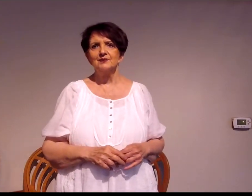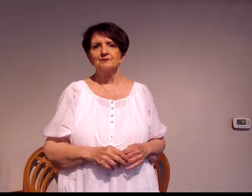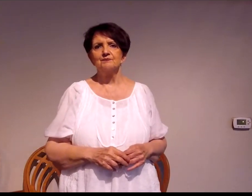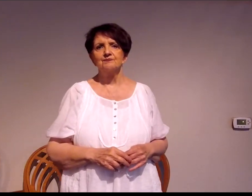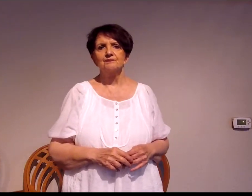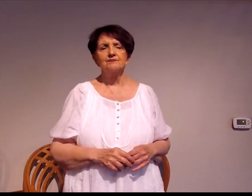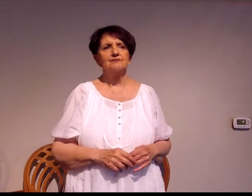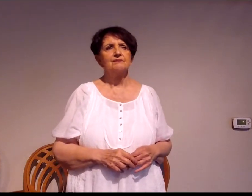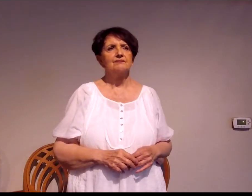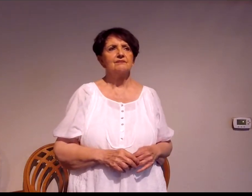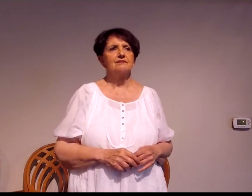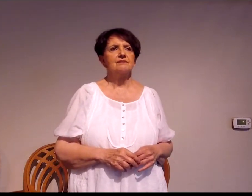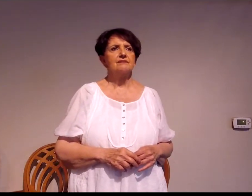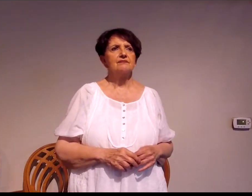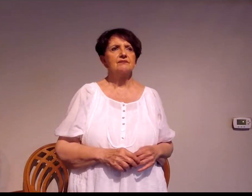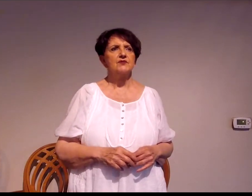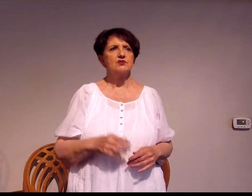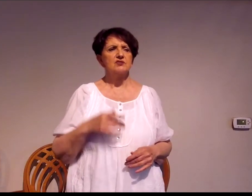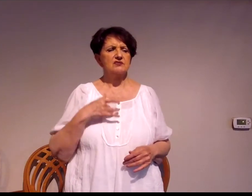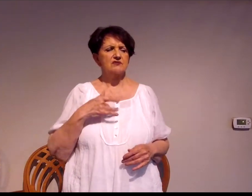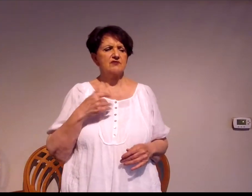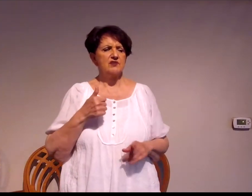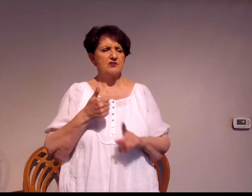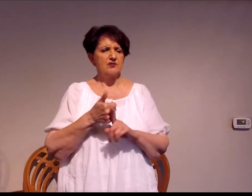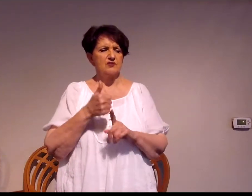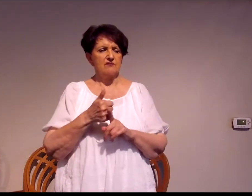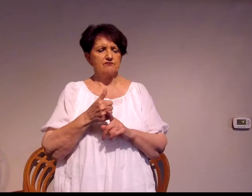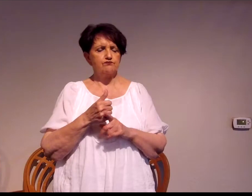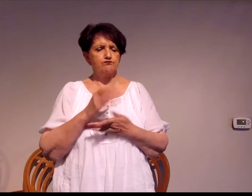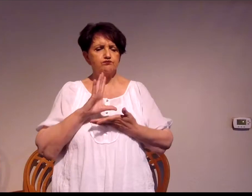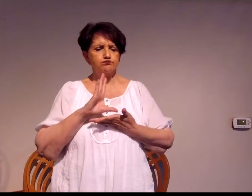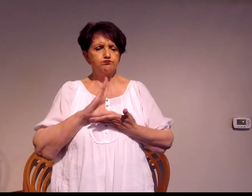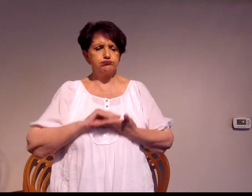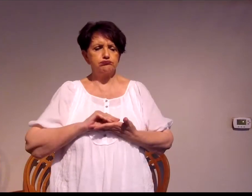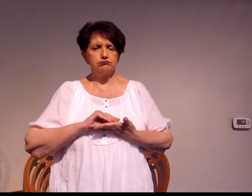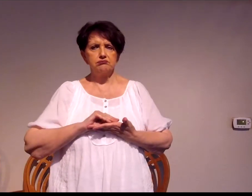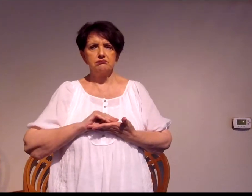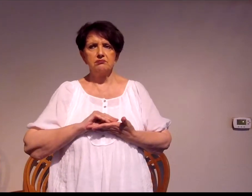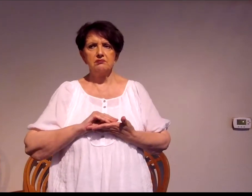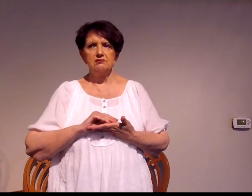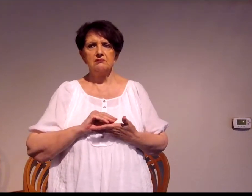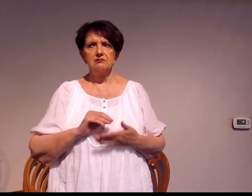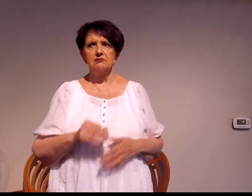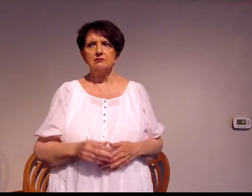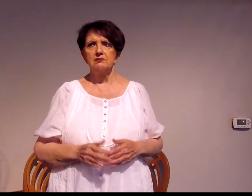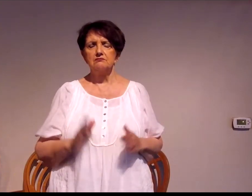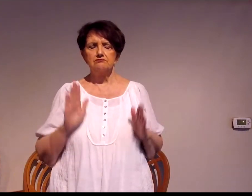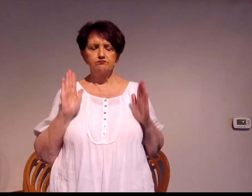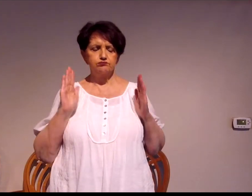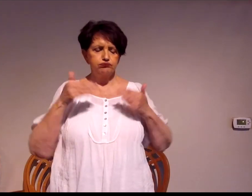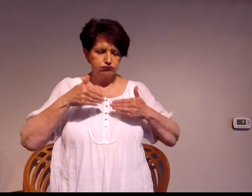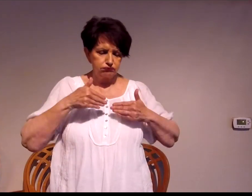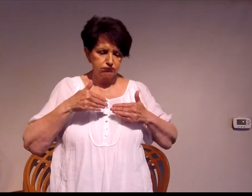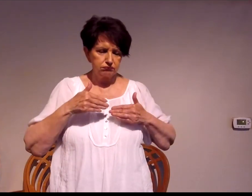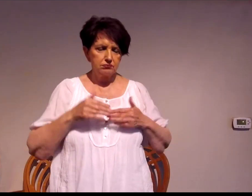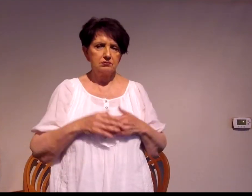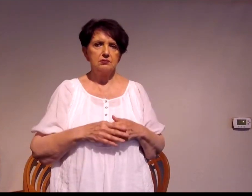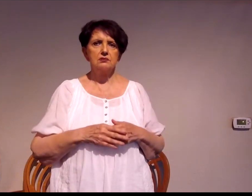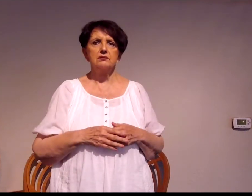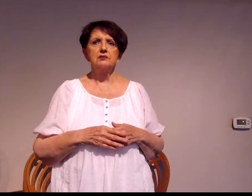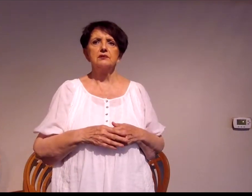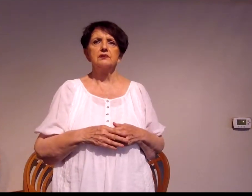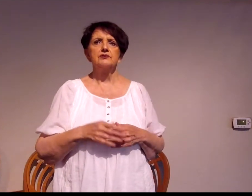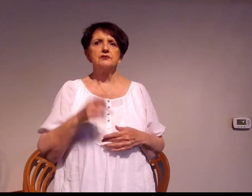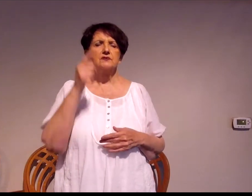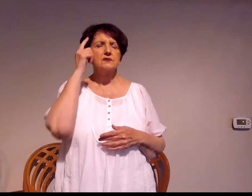or when you think about them, you just feel yourself closing down and getting tight. Just bring that person into the forefront of